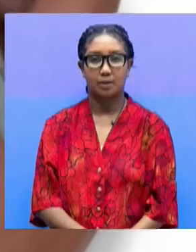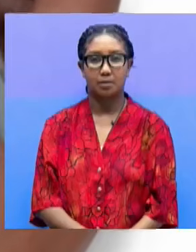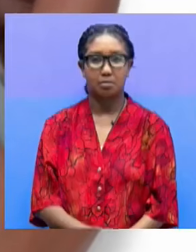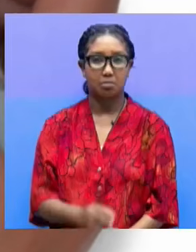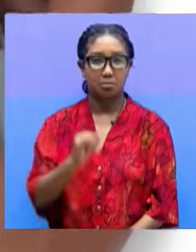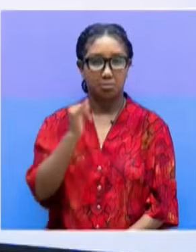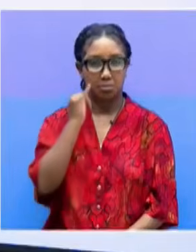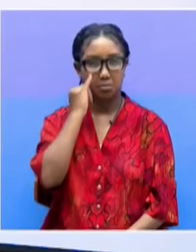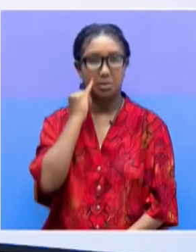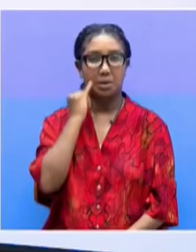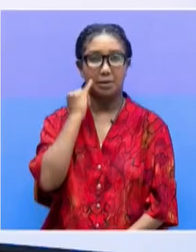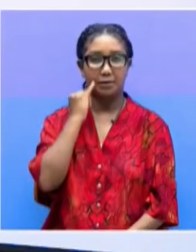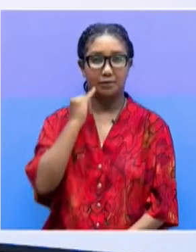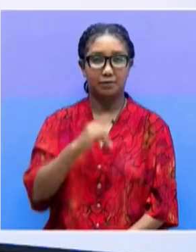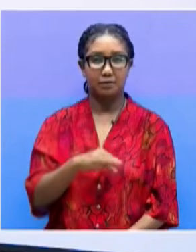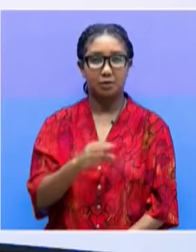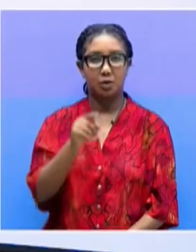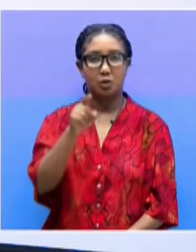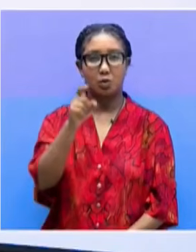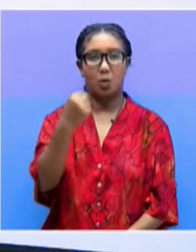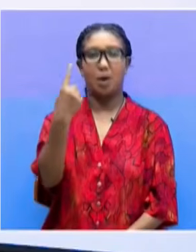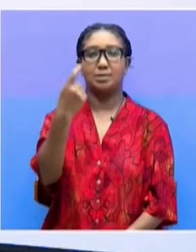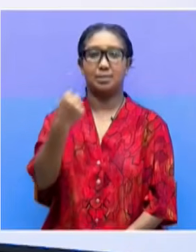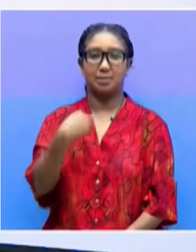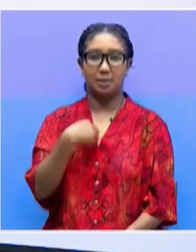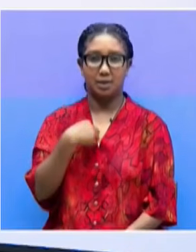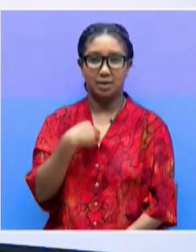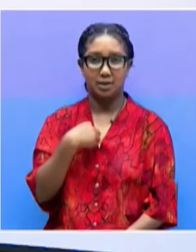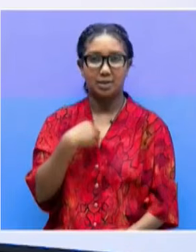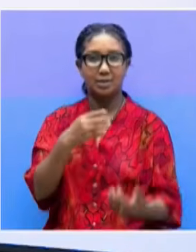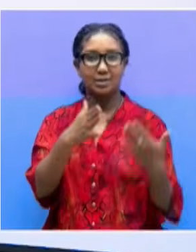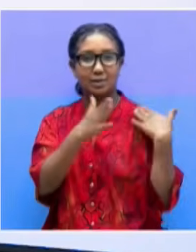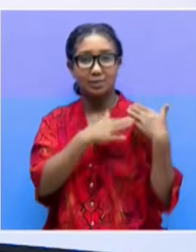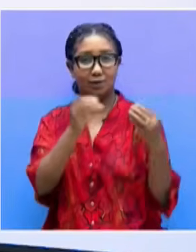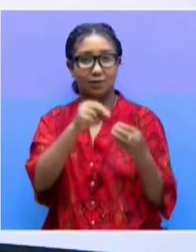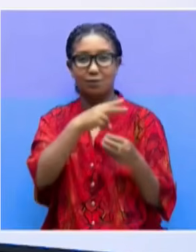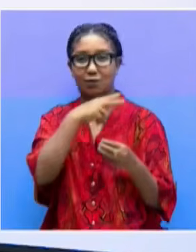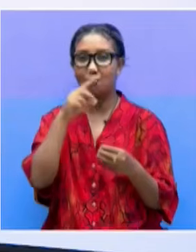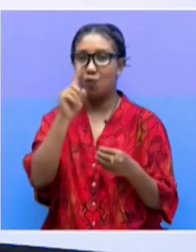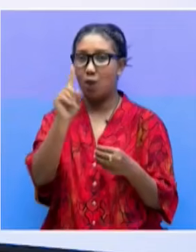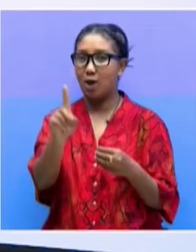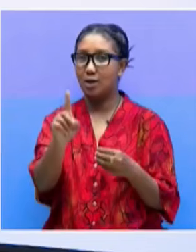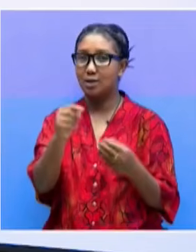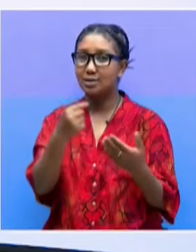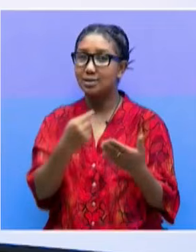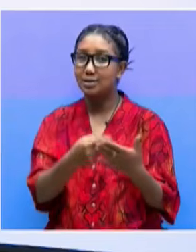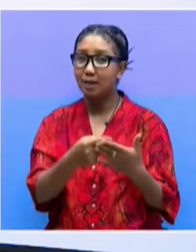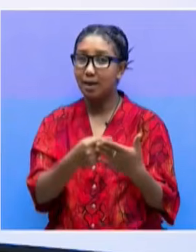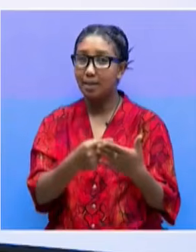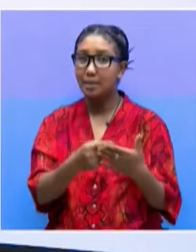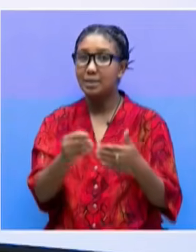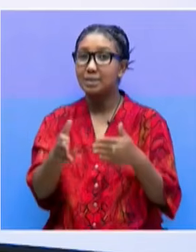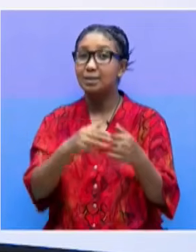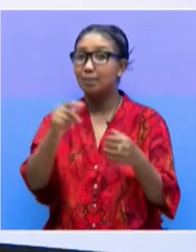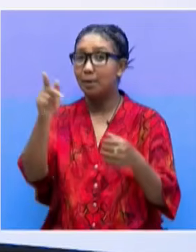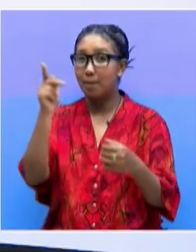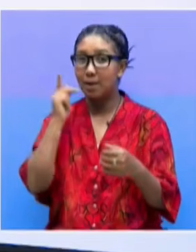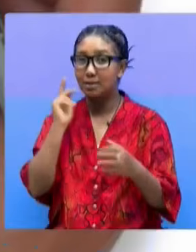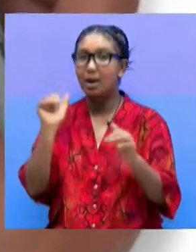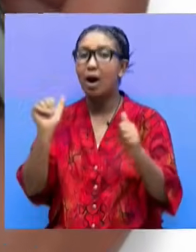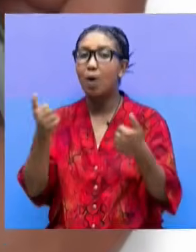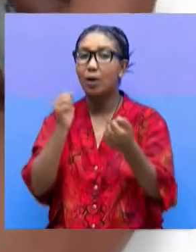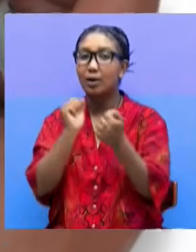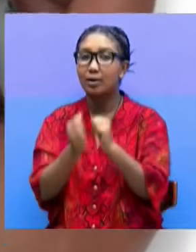If, let's come here. You ask me. Subject plus verb 1. But this time, simple past. So how do you